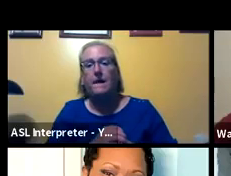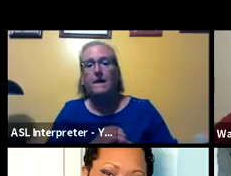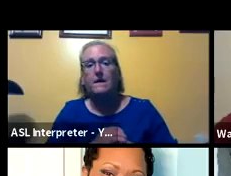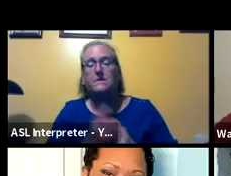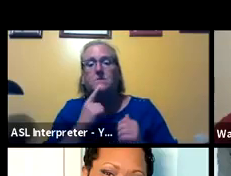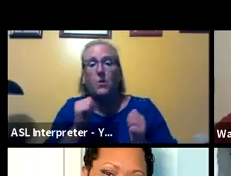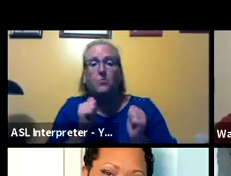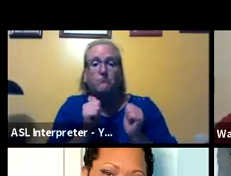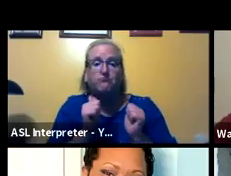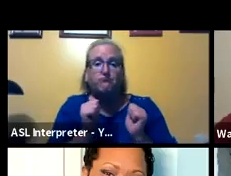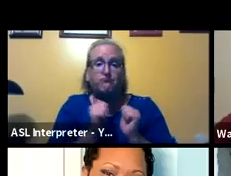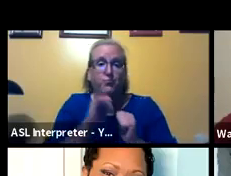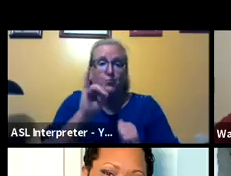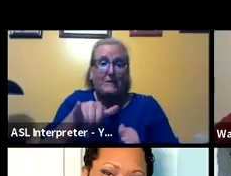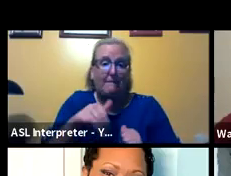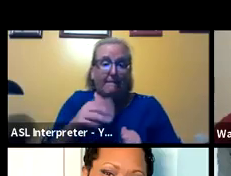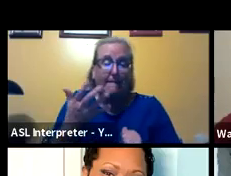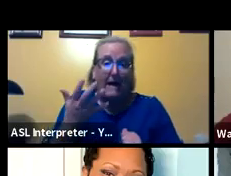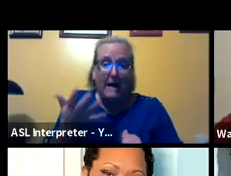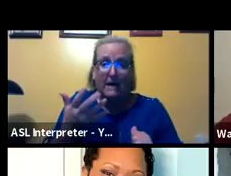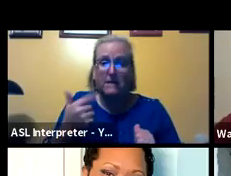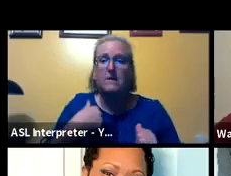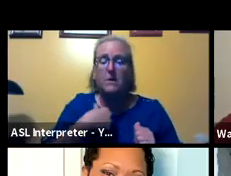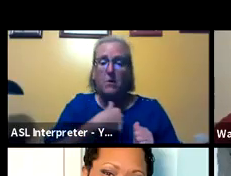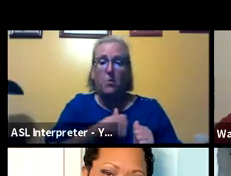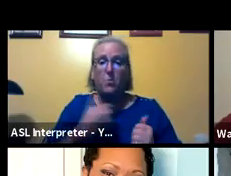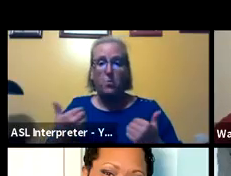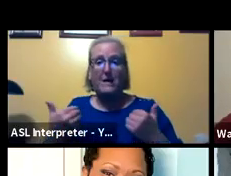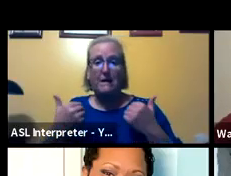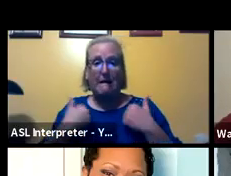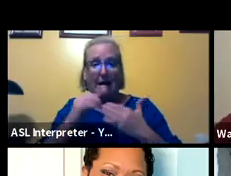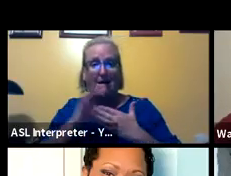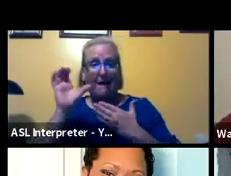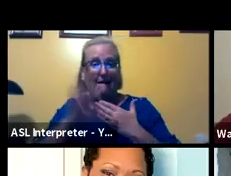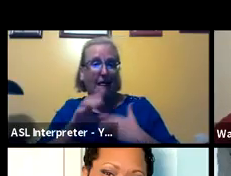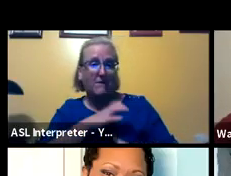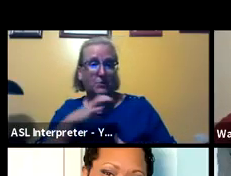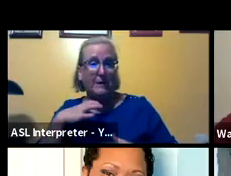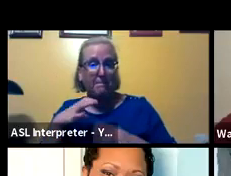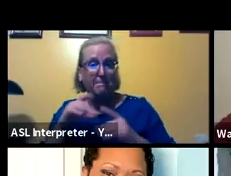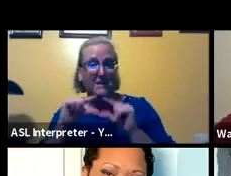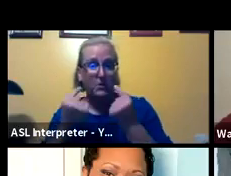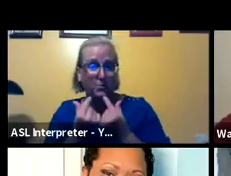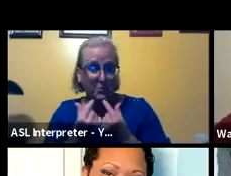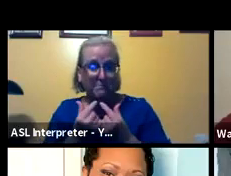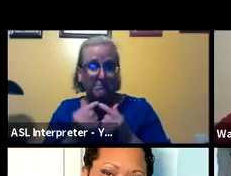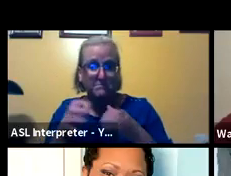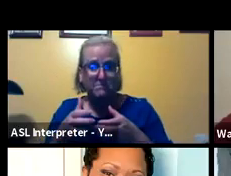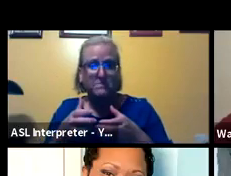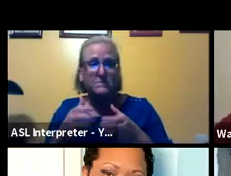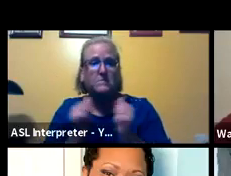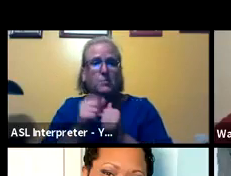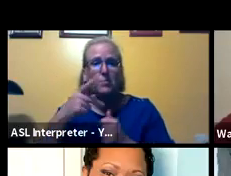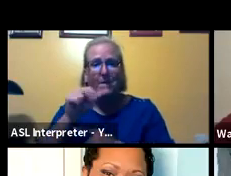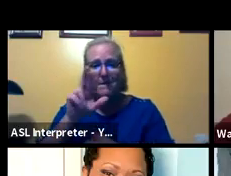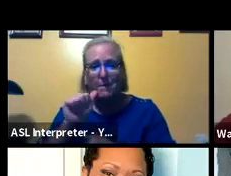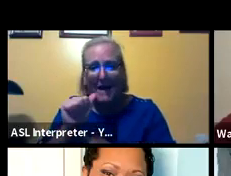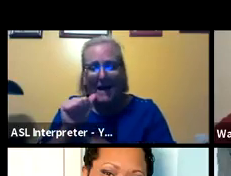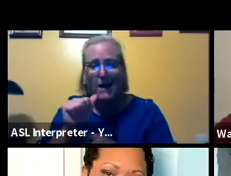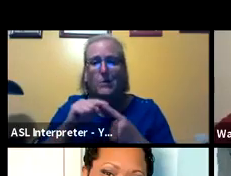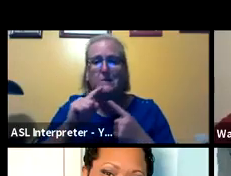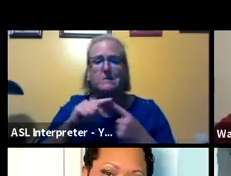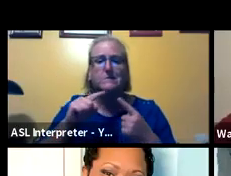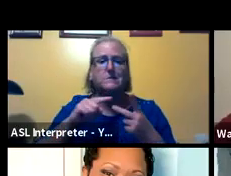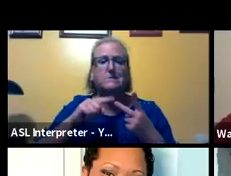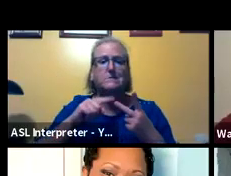With that said, we held a calendar committee group with paraprofessionals. I